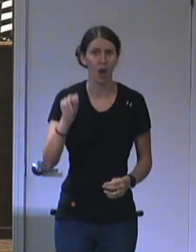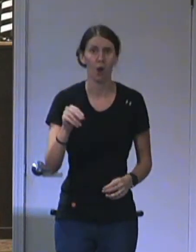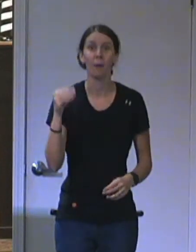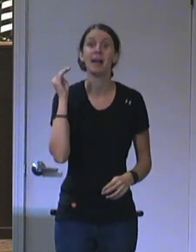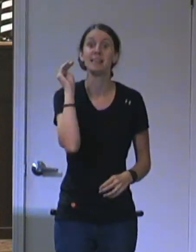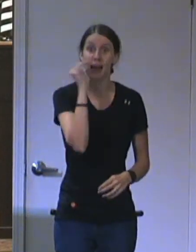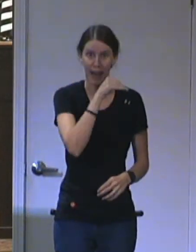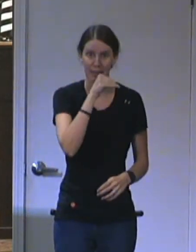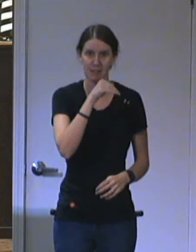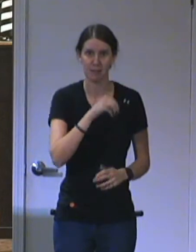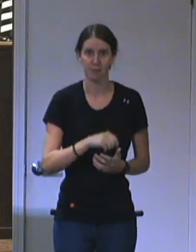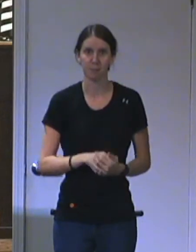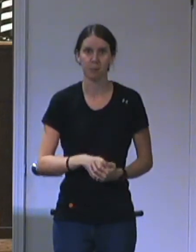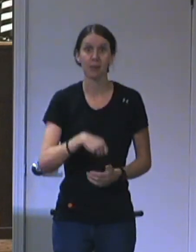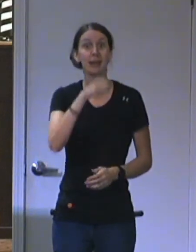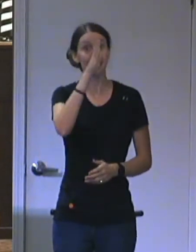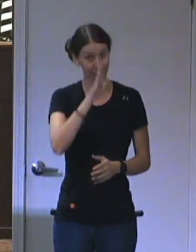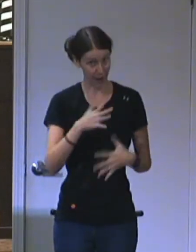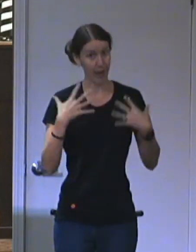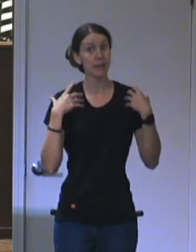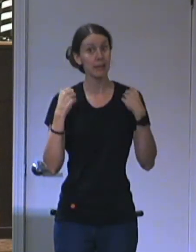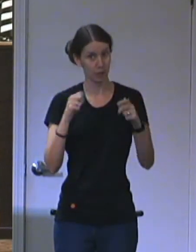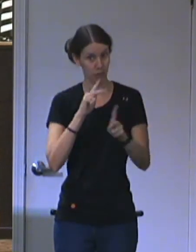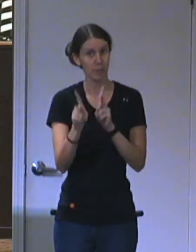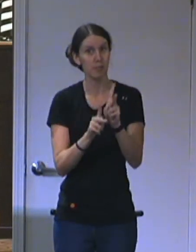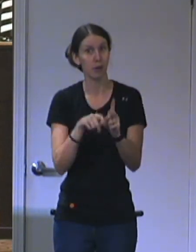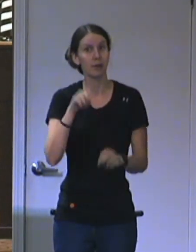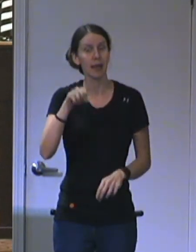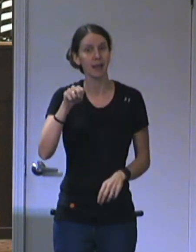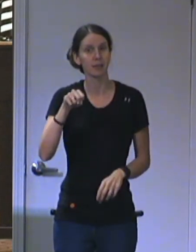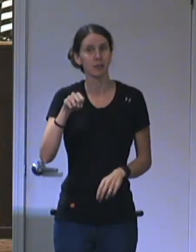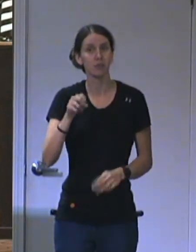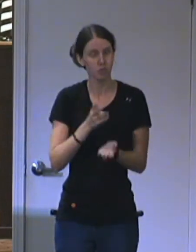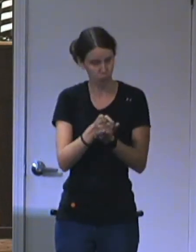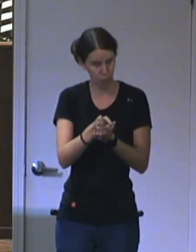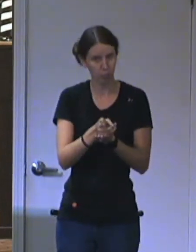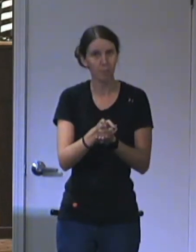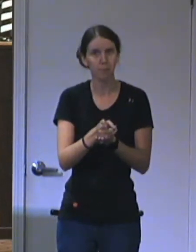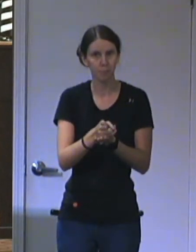right? God heals people.